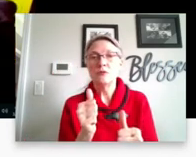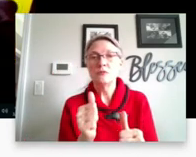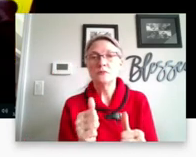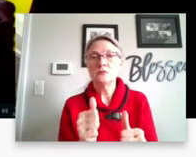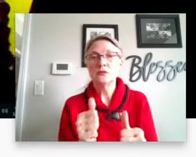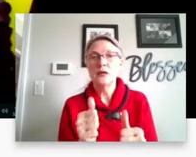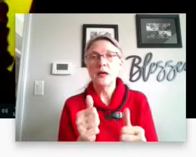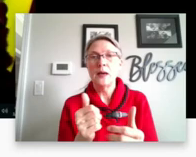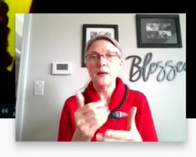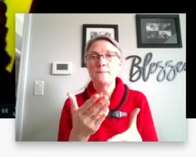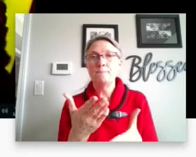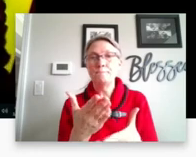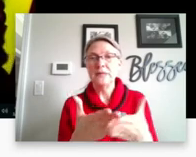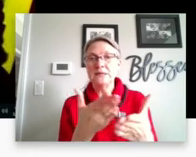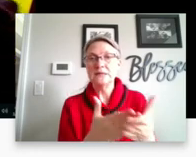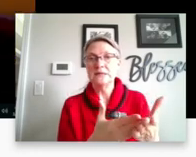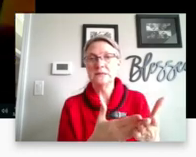pieces